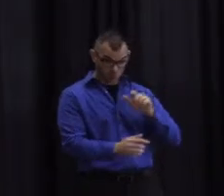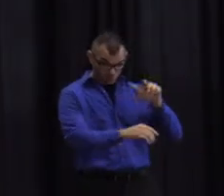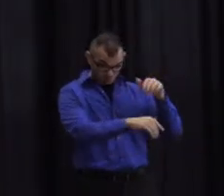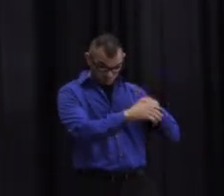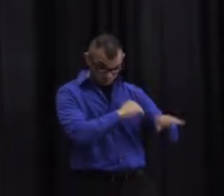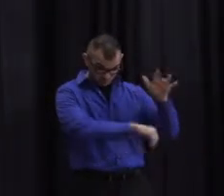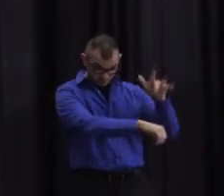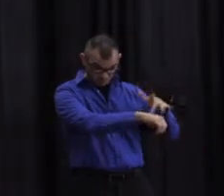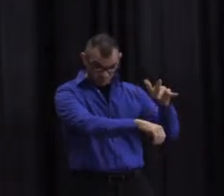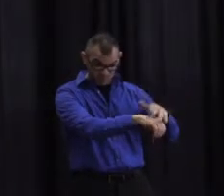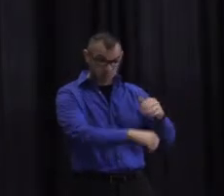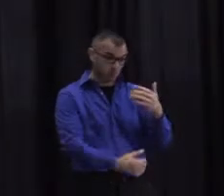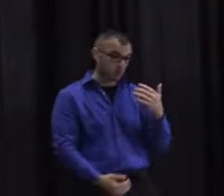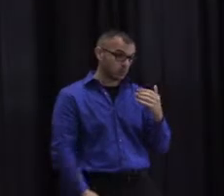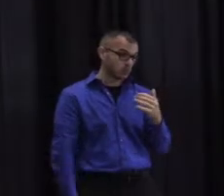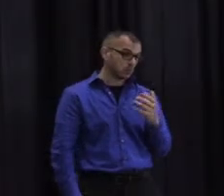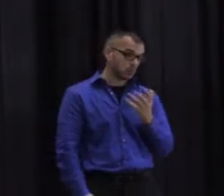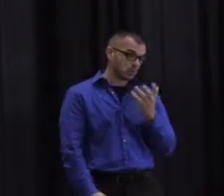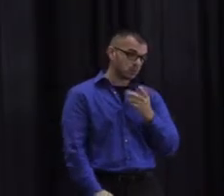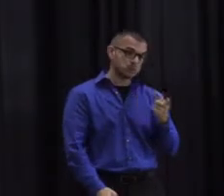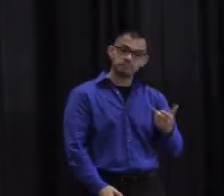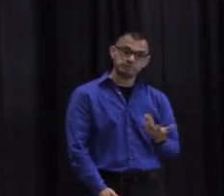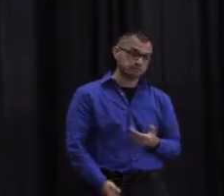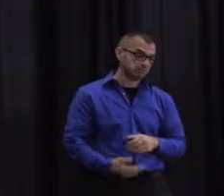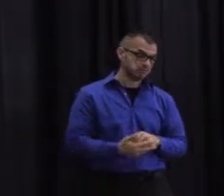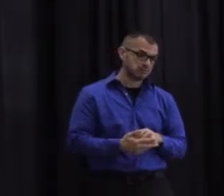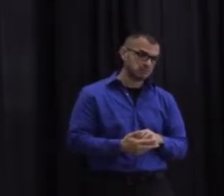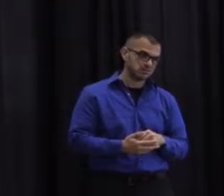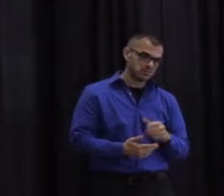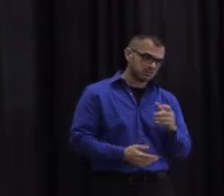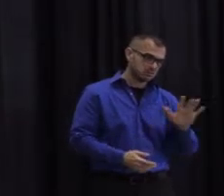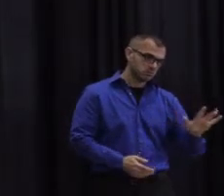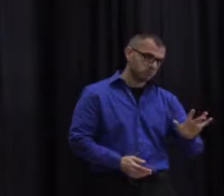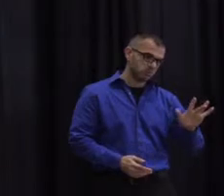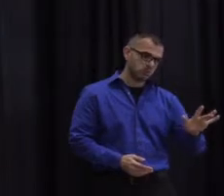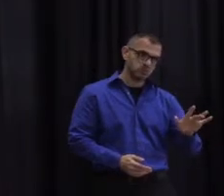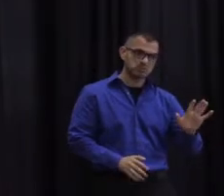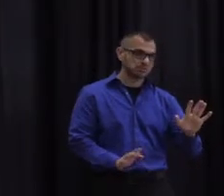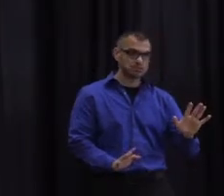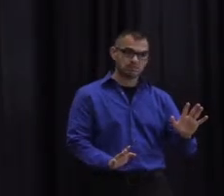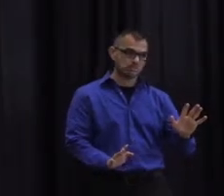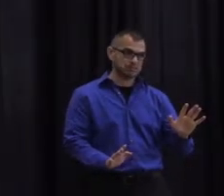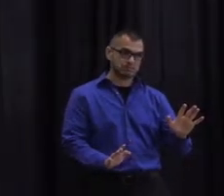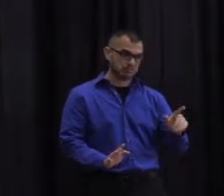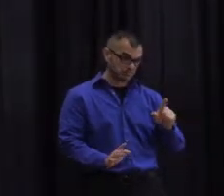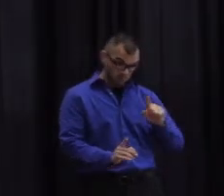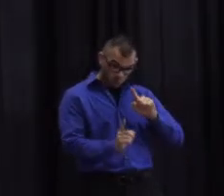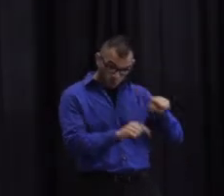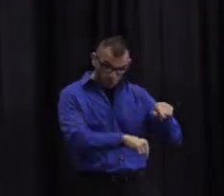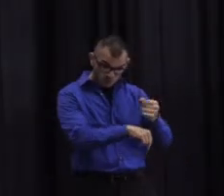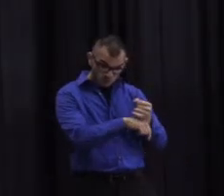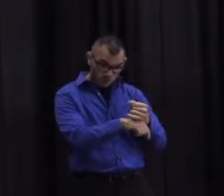there, the response is, "Oh, poor baby, you get to go to Jekyll